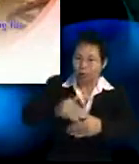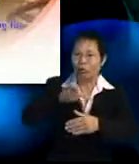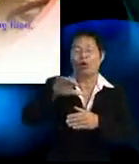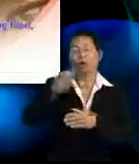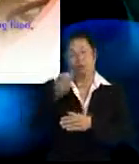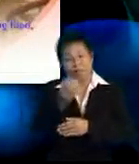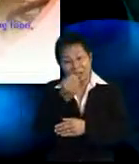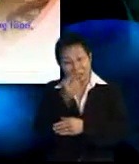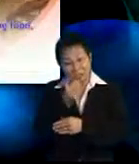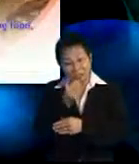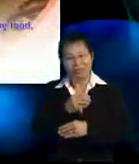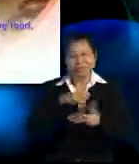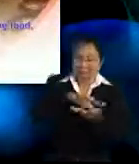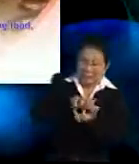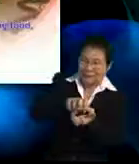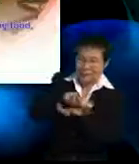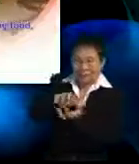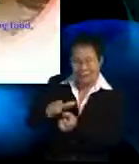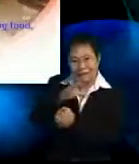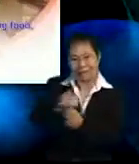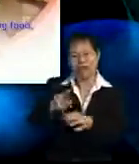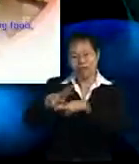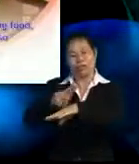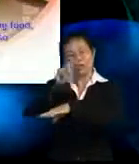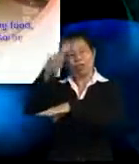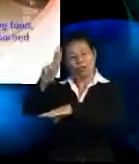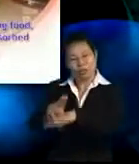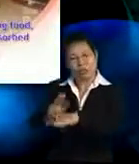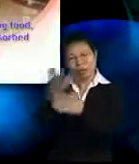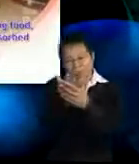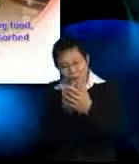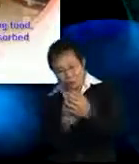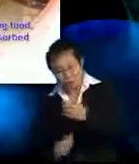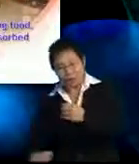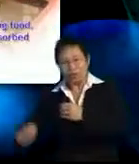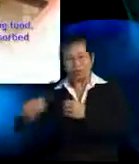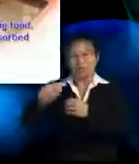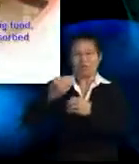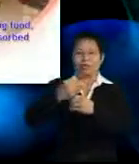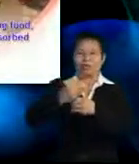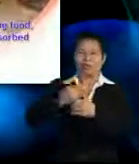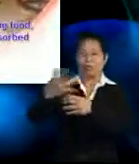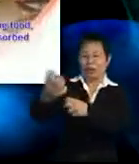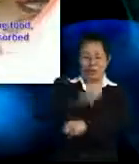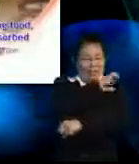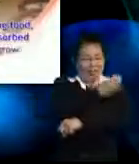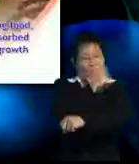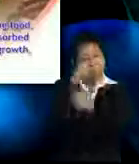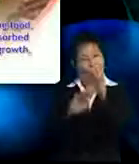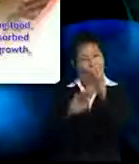taking food, digesting it, and utilizing the absorbed nutrients to obtain the energy for